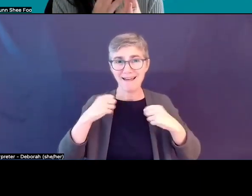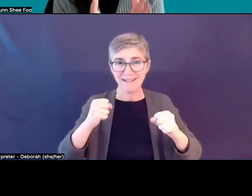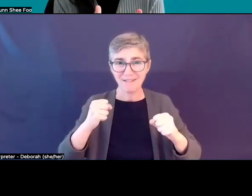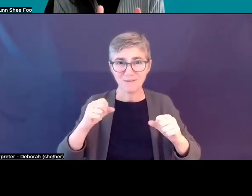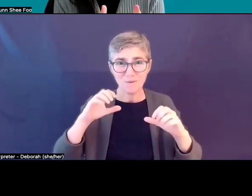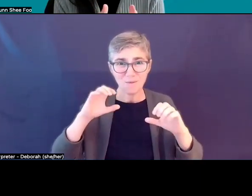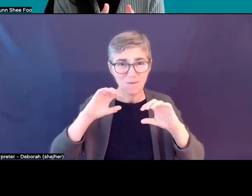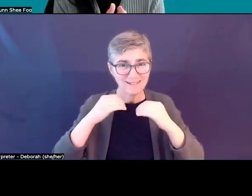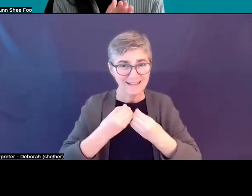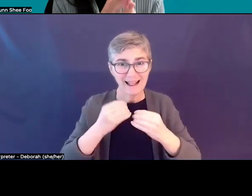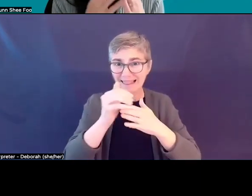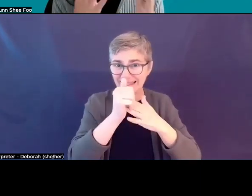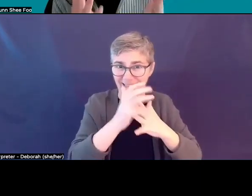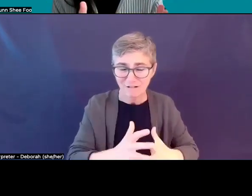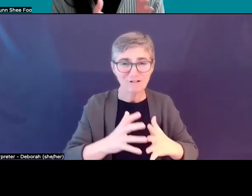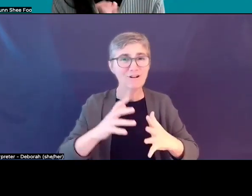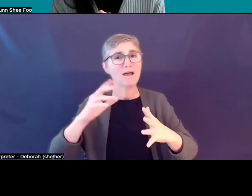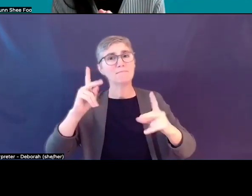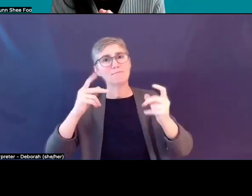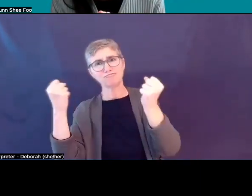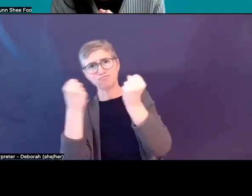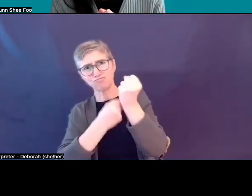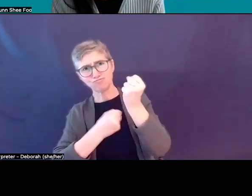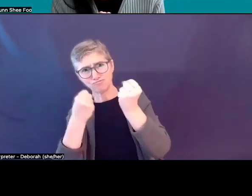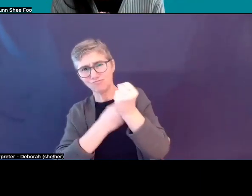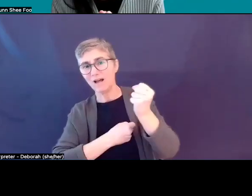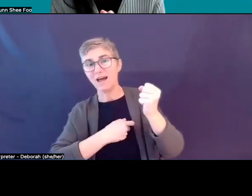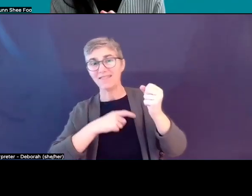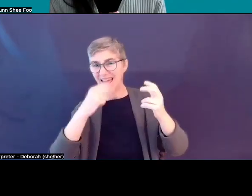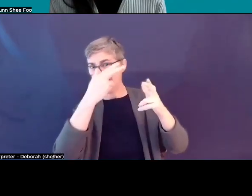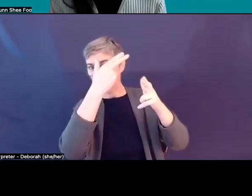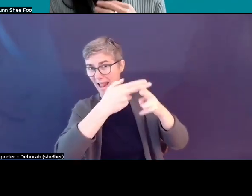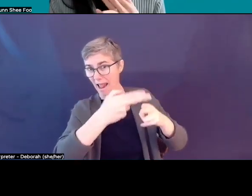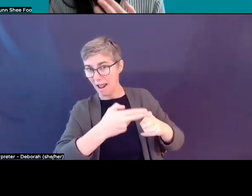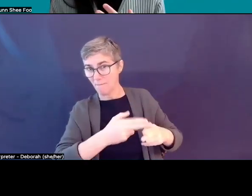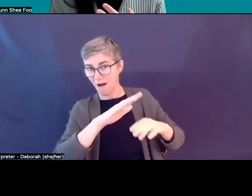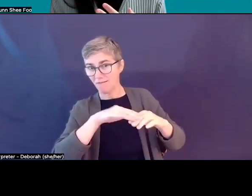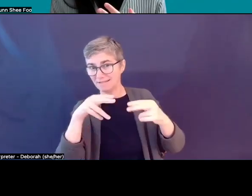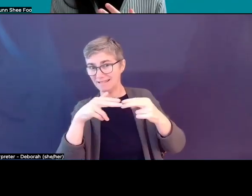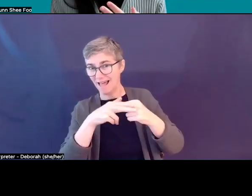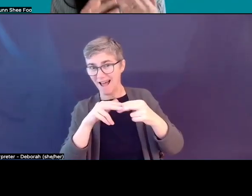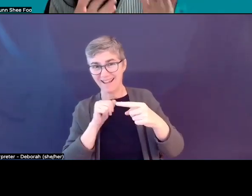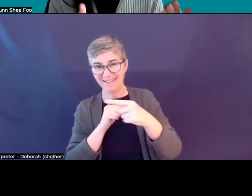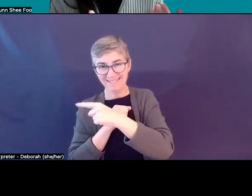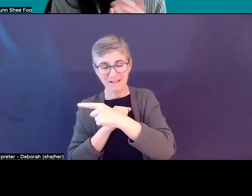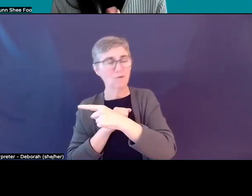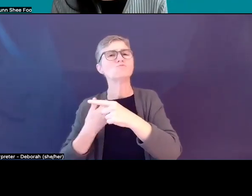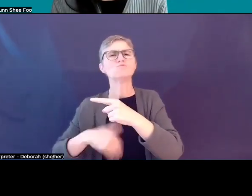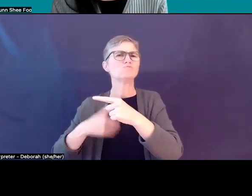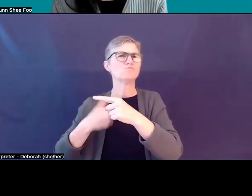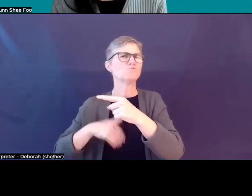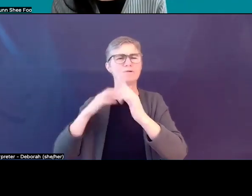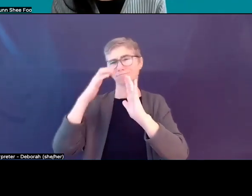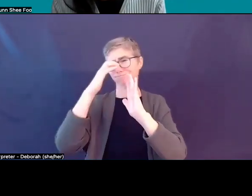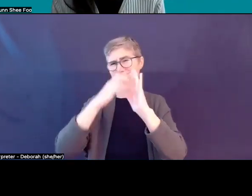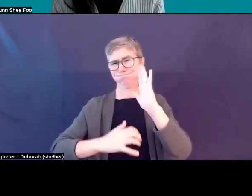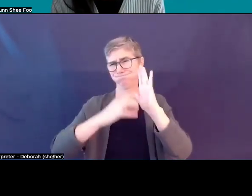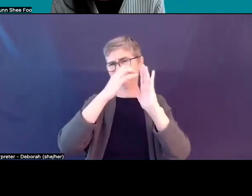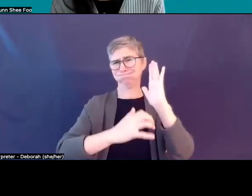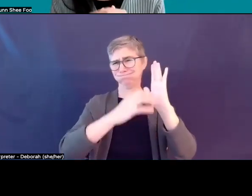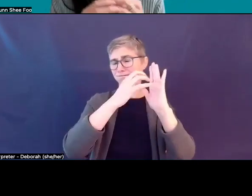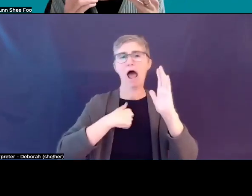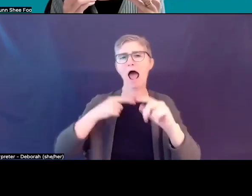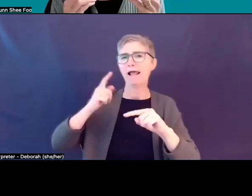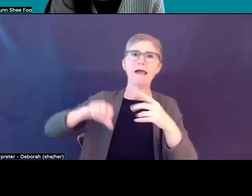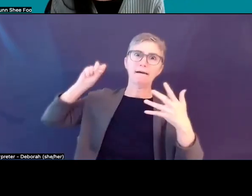leaders, and champions that are named on this slide. For the sake of time, I won't be able to name every one of